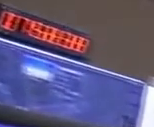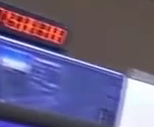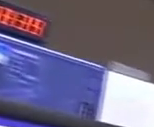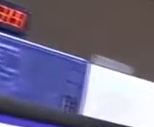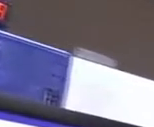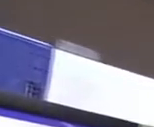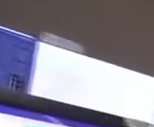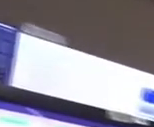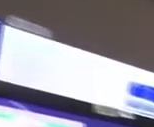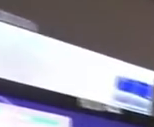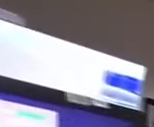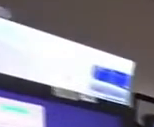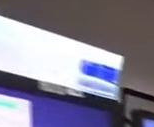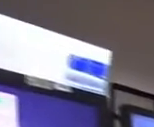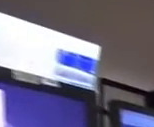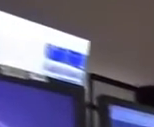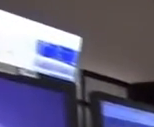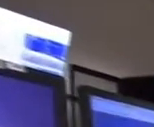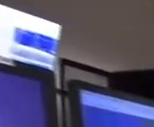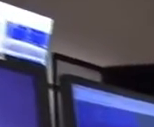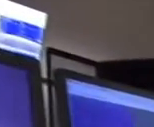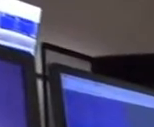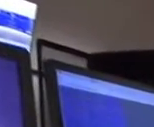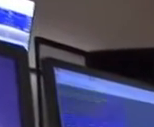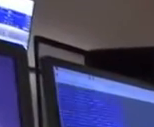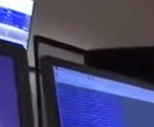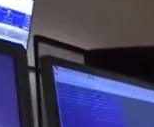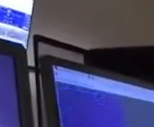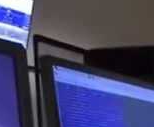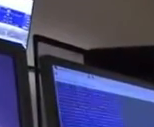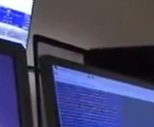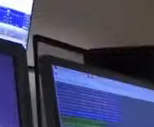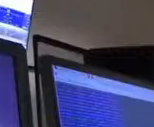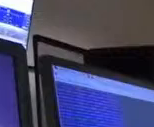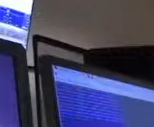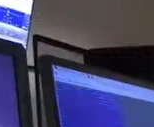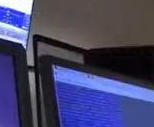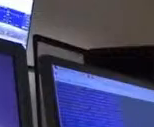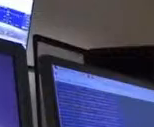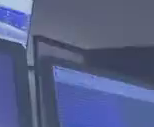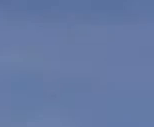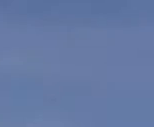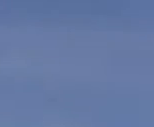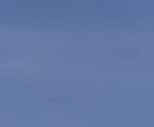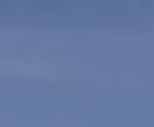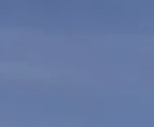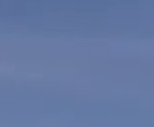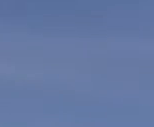constructive environment at Armstrong, and it connected Ames and Armstrong together.